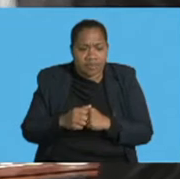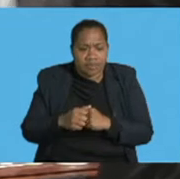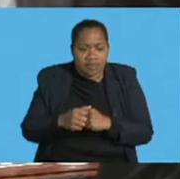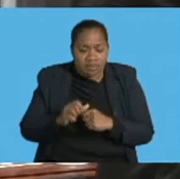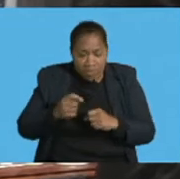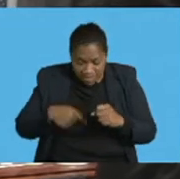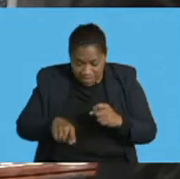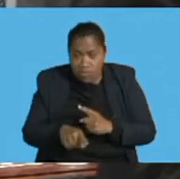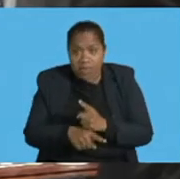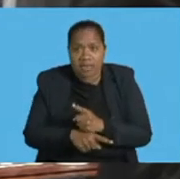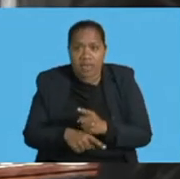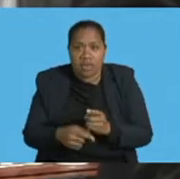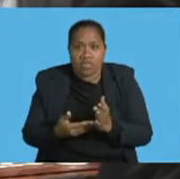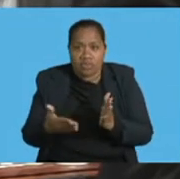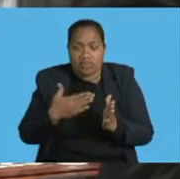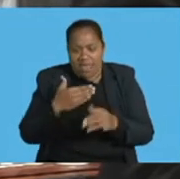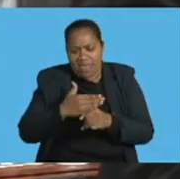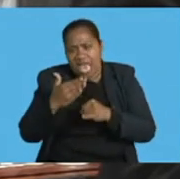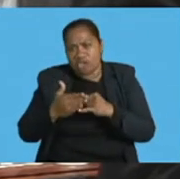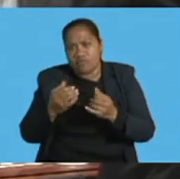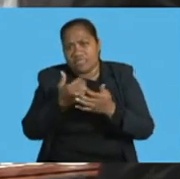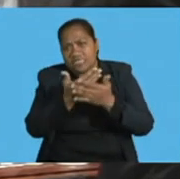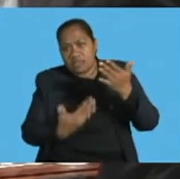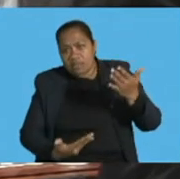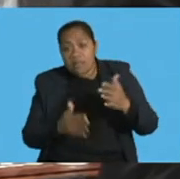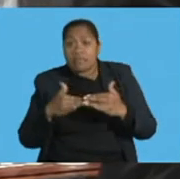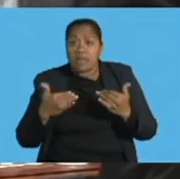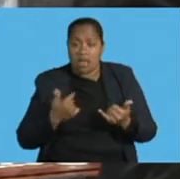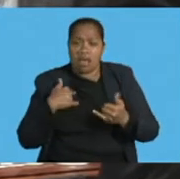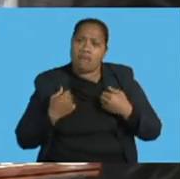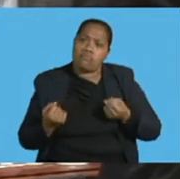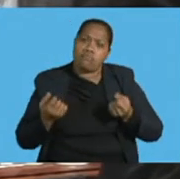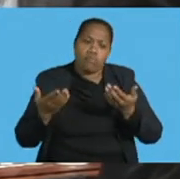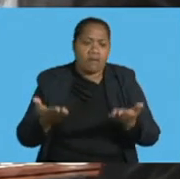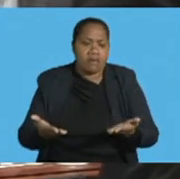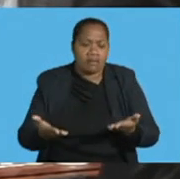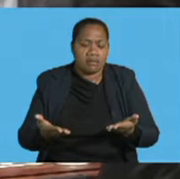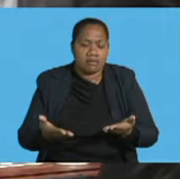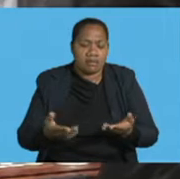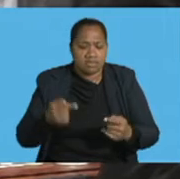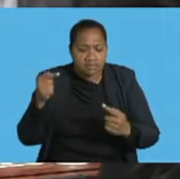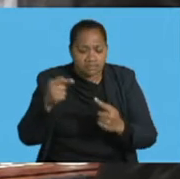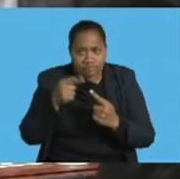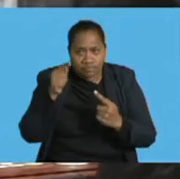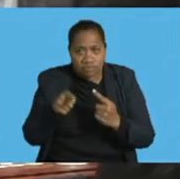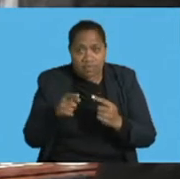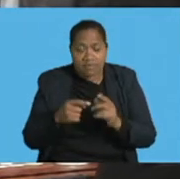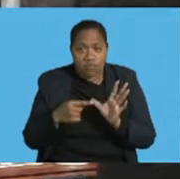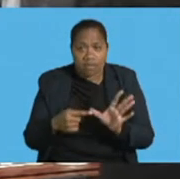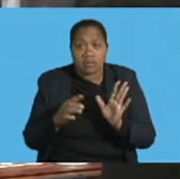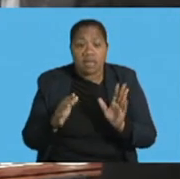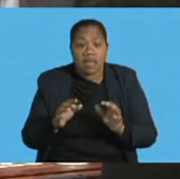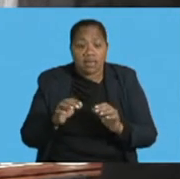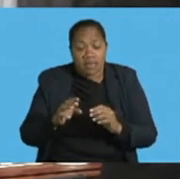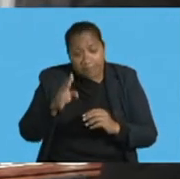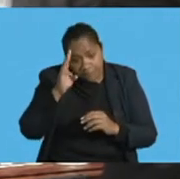statement. But I will now provide response to the specific question that was asked. The